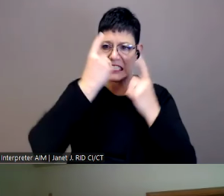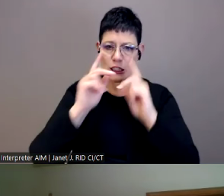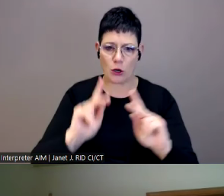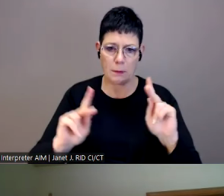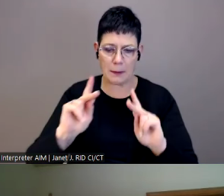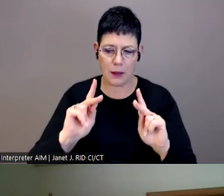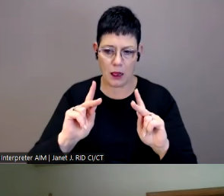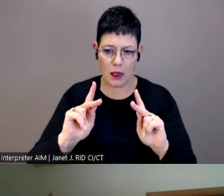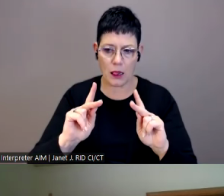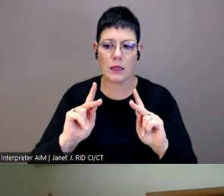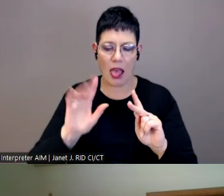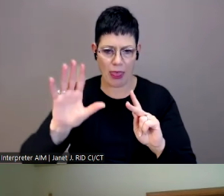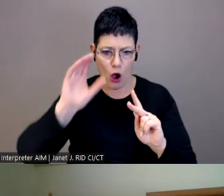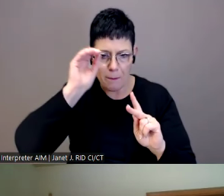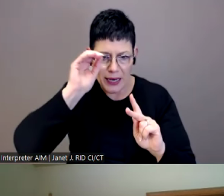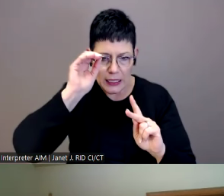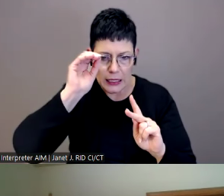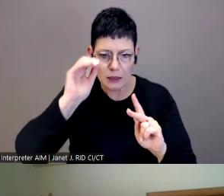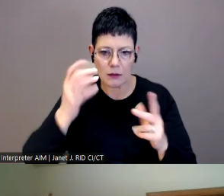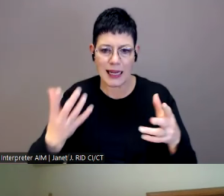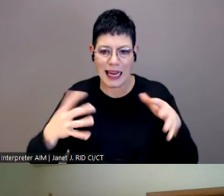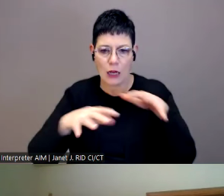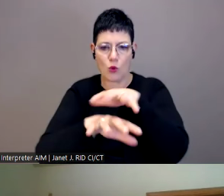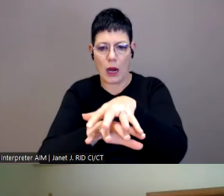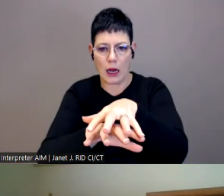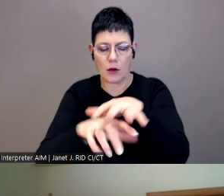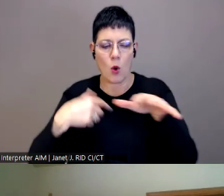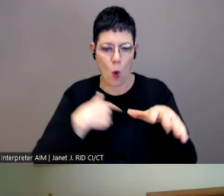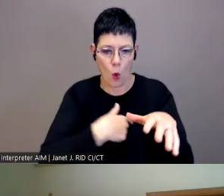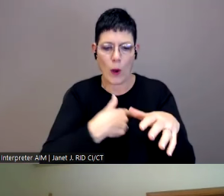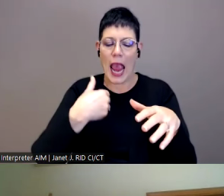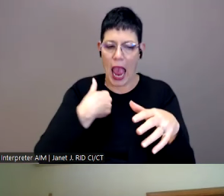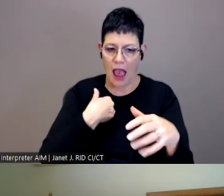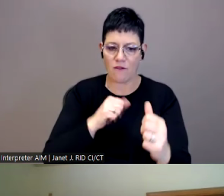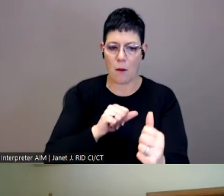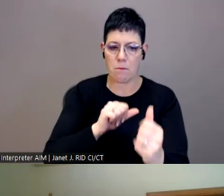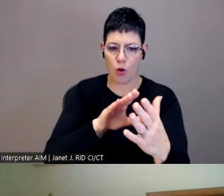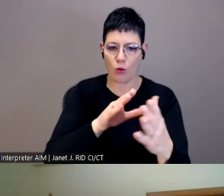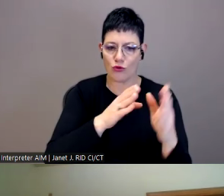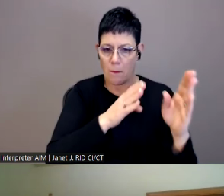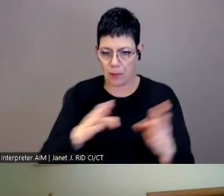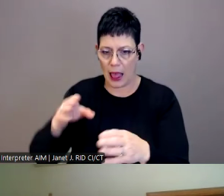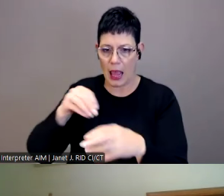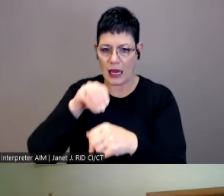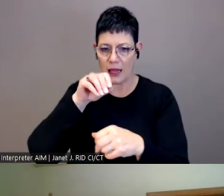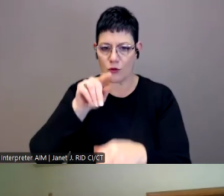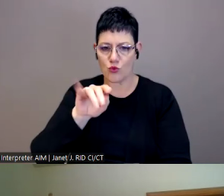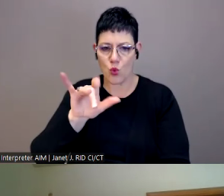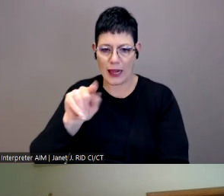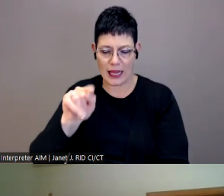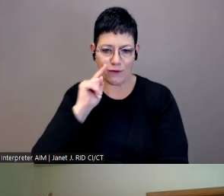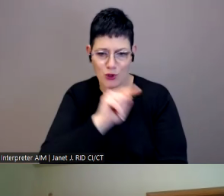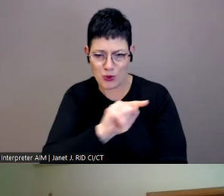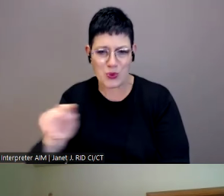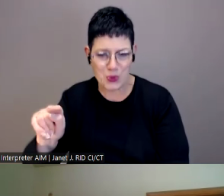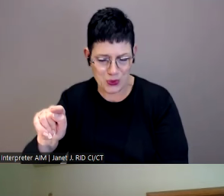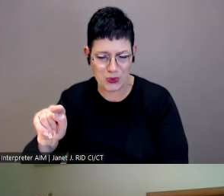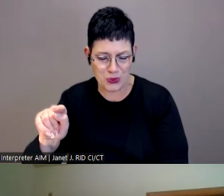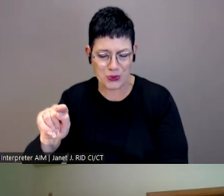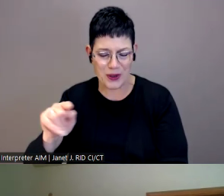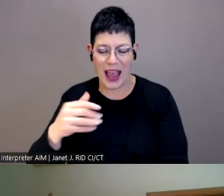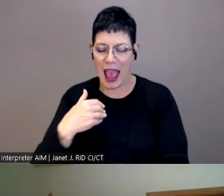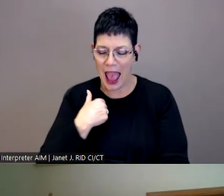integrate engagement. We have strategies for that in the toolkit. And so I'll reference here and there when Keith and Erin are bringing up